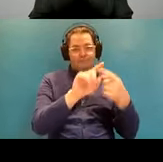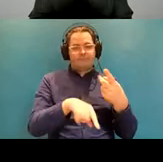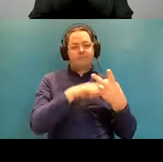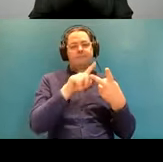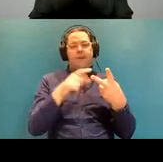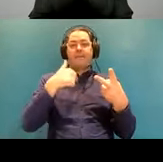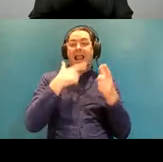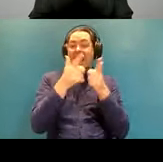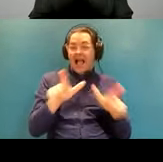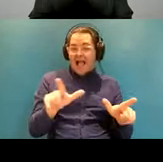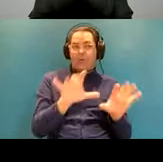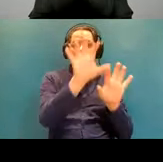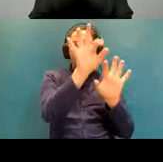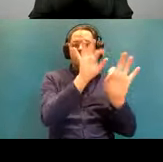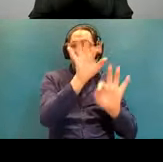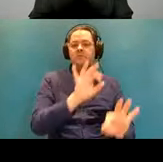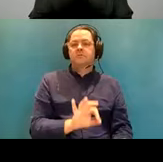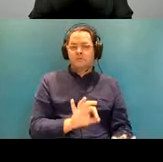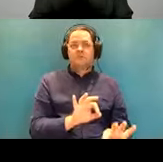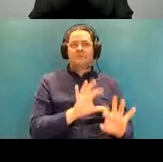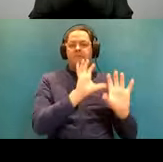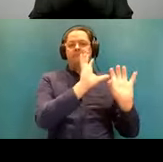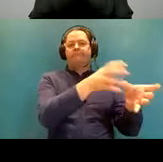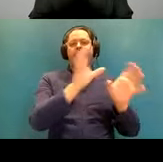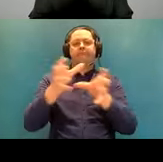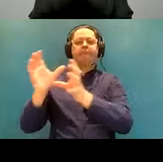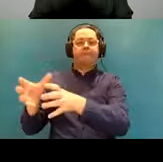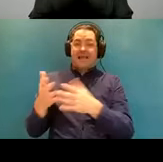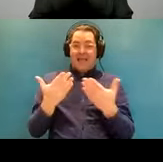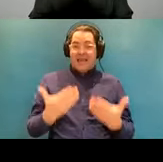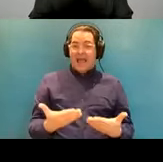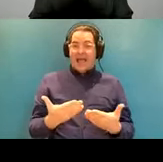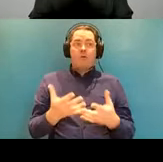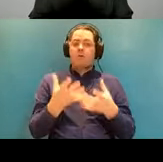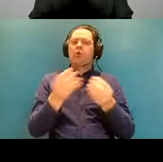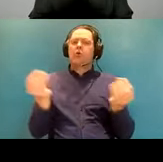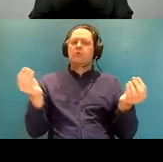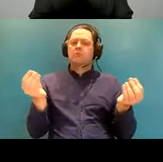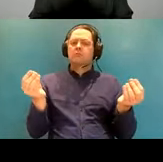your language, all these sorts of things. That's largely disappeared now because, again,